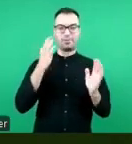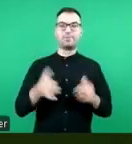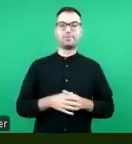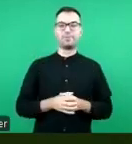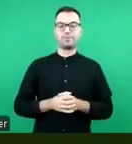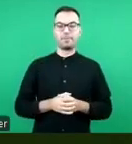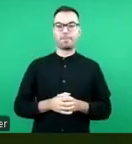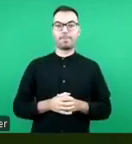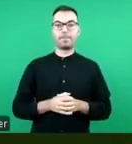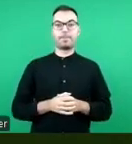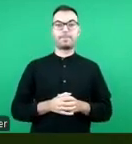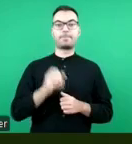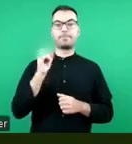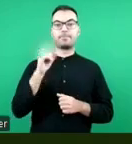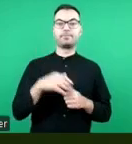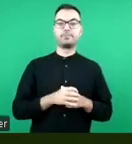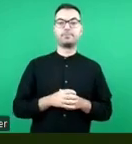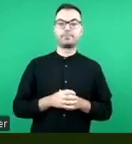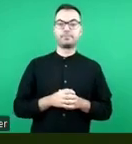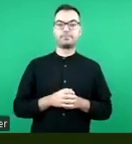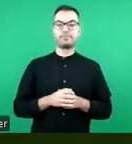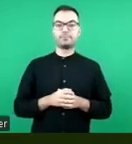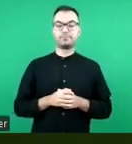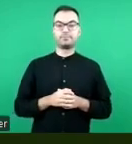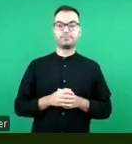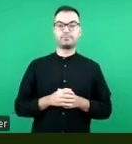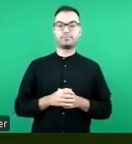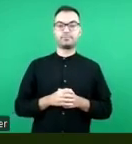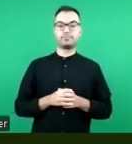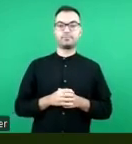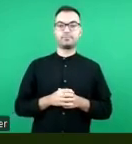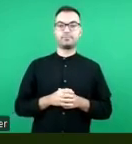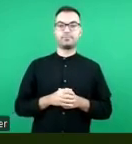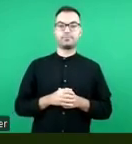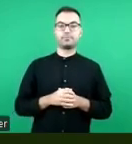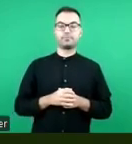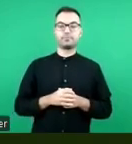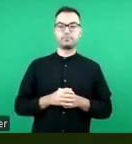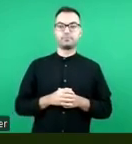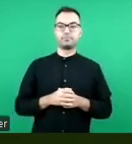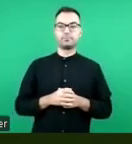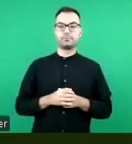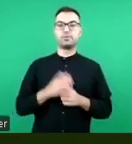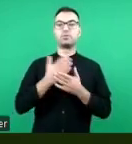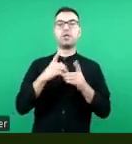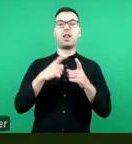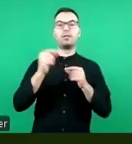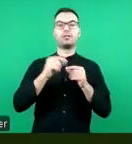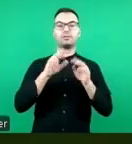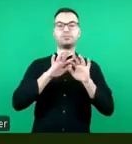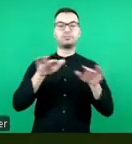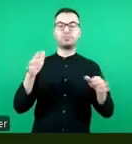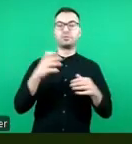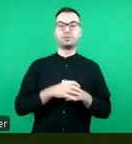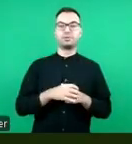can also see some beech which apparently has left already all the leaves. So this is how